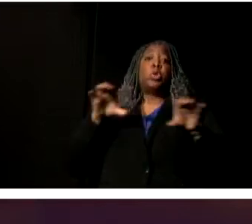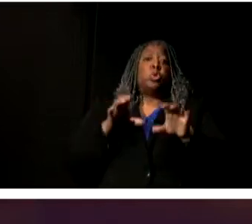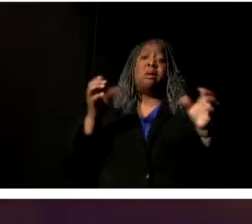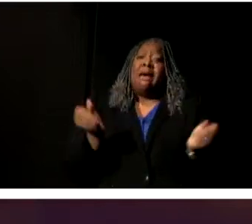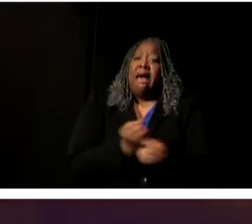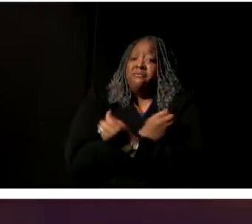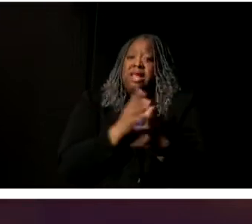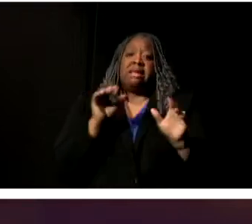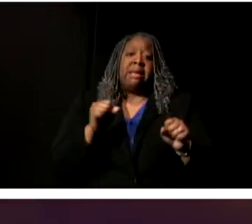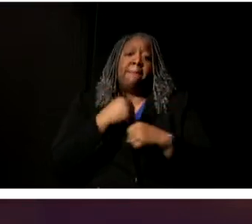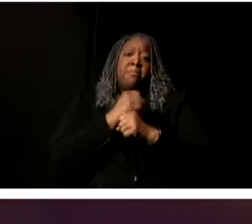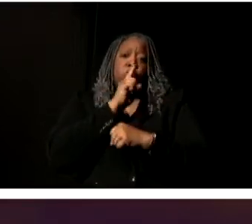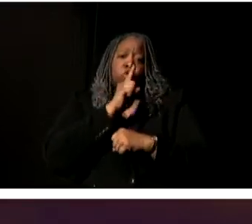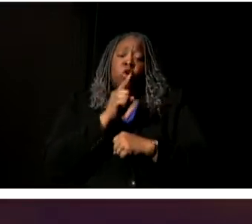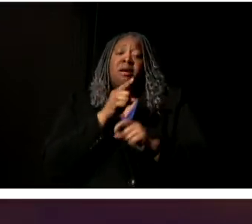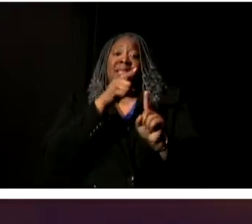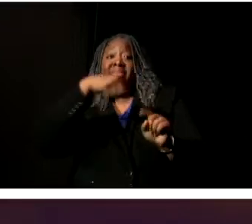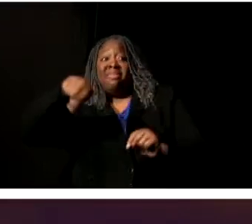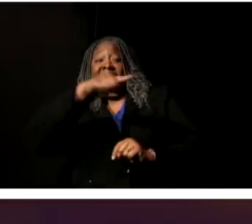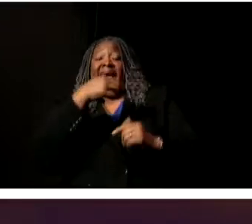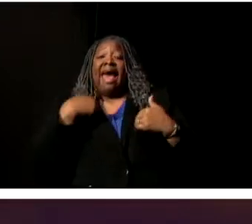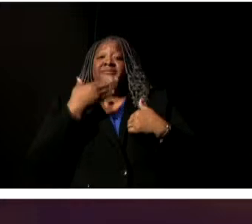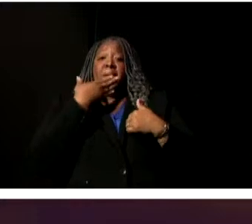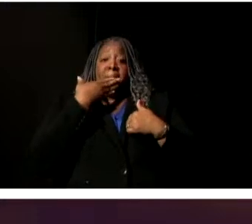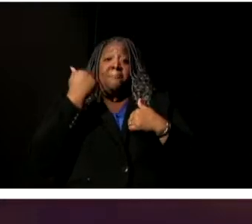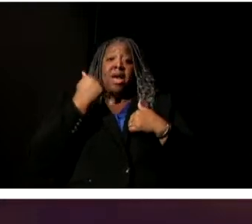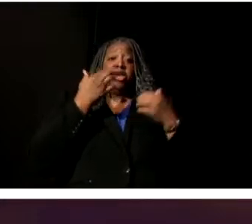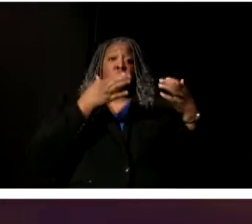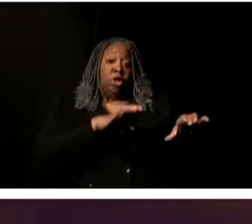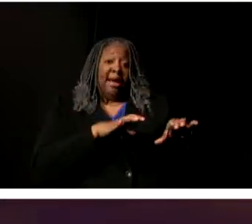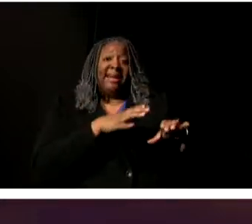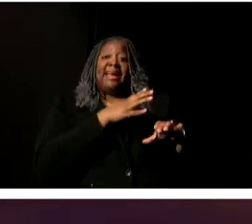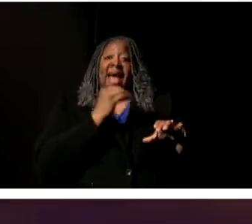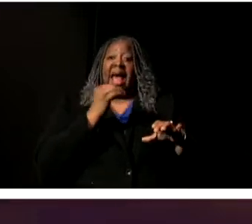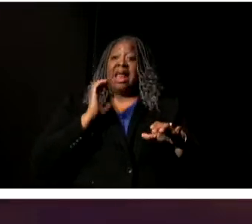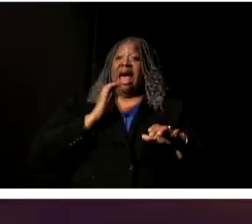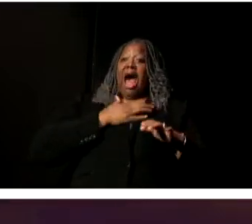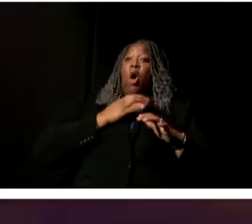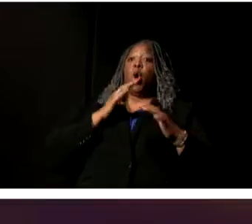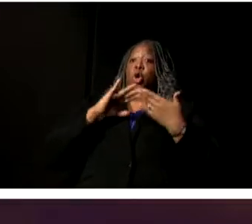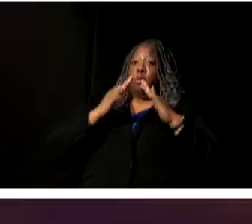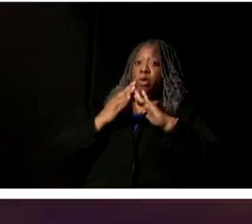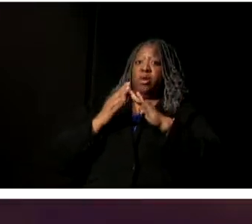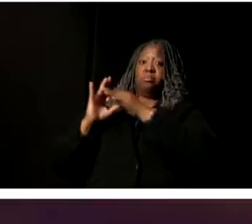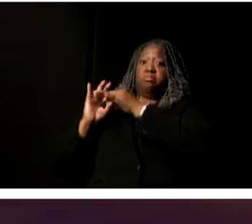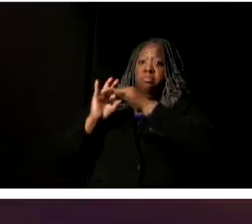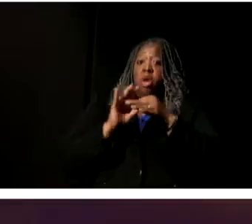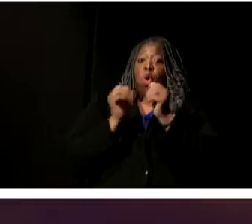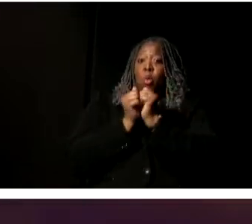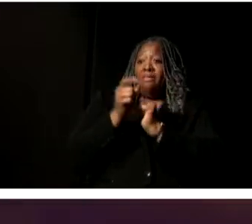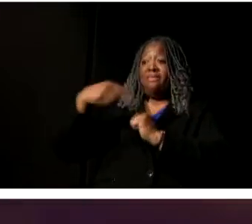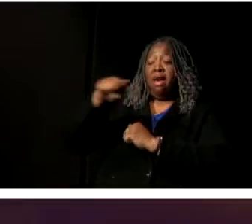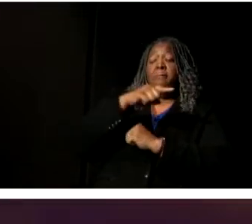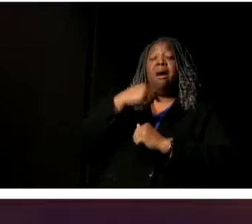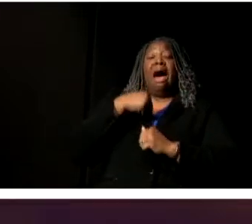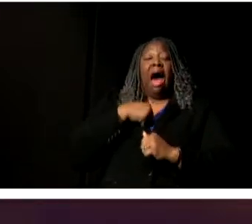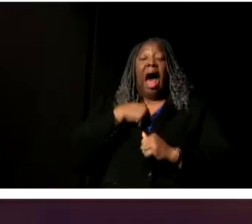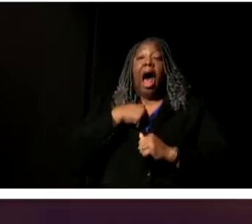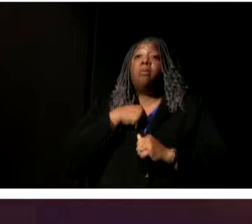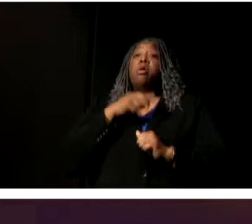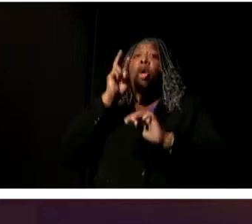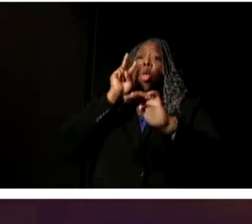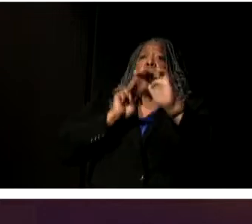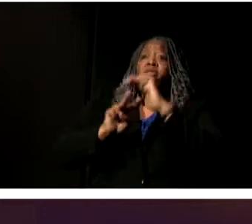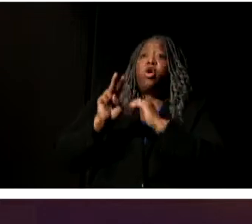can do to ensure that they have a better footing and in lifting our community with them. I'm looking forward to using